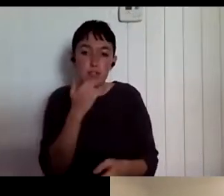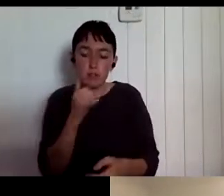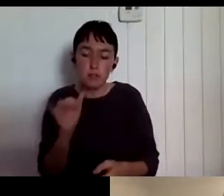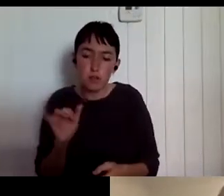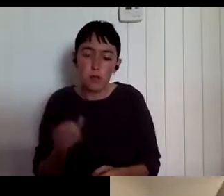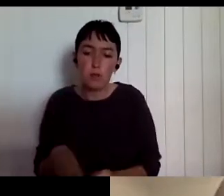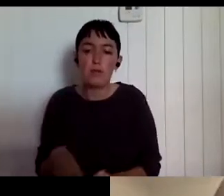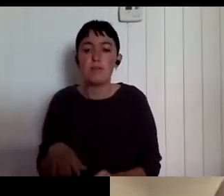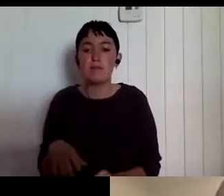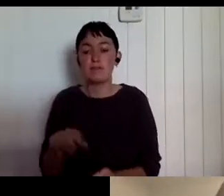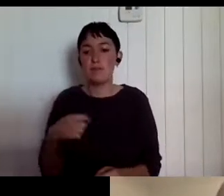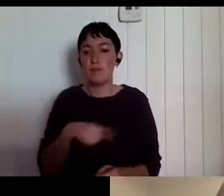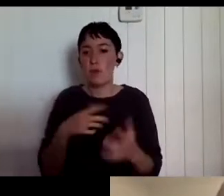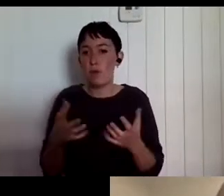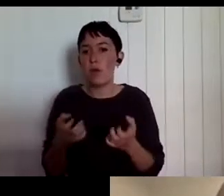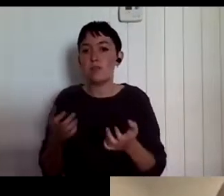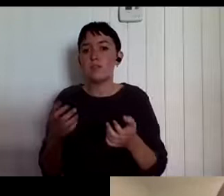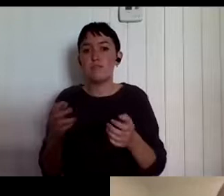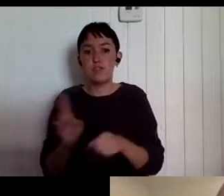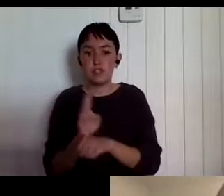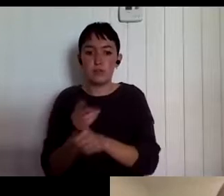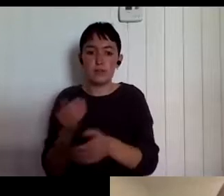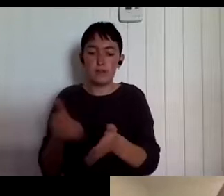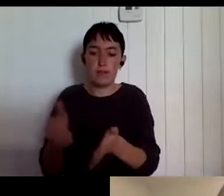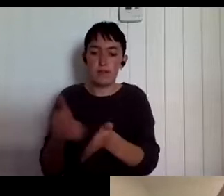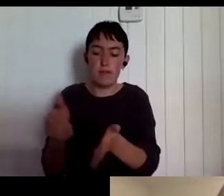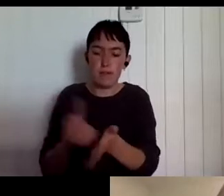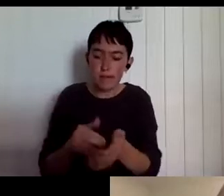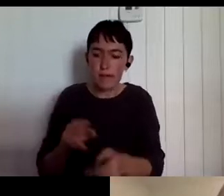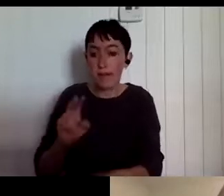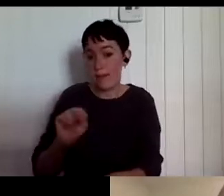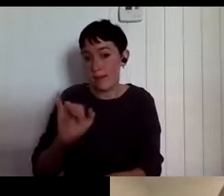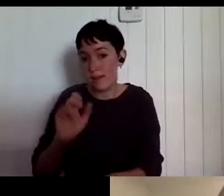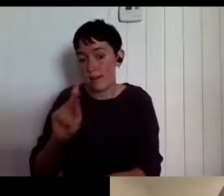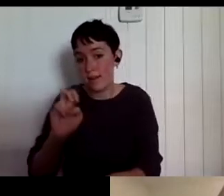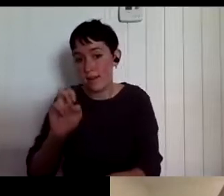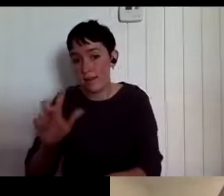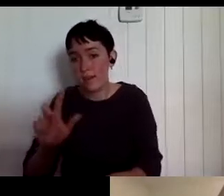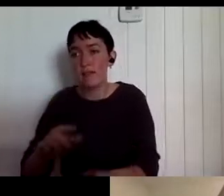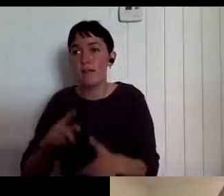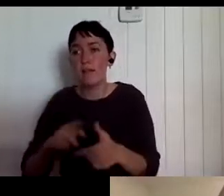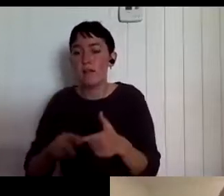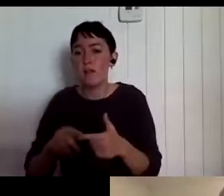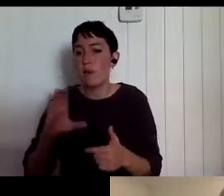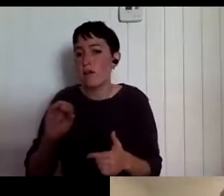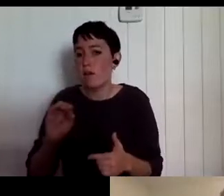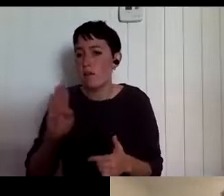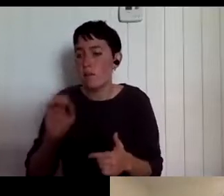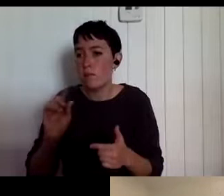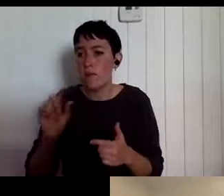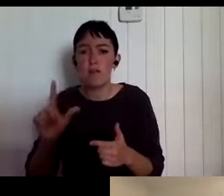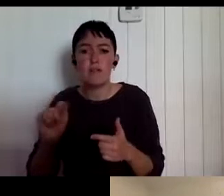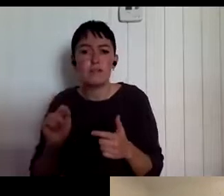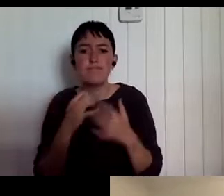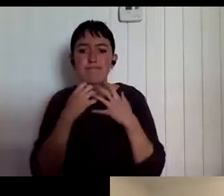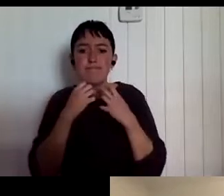use and reuse that sort of precious metals, like the nickel, the cobalt, part of the lithium, things of that sort. So it's very important, you know, to find